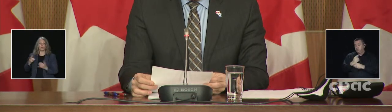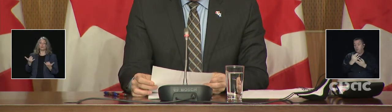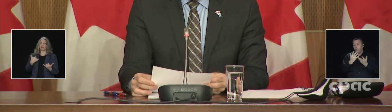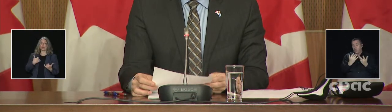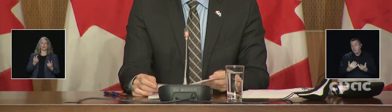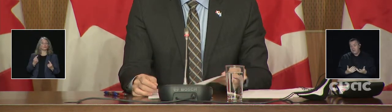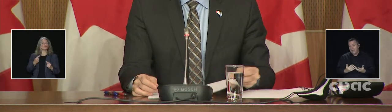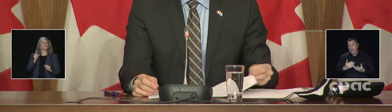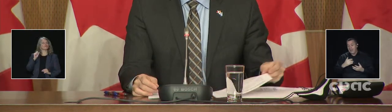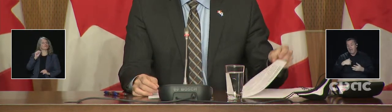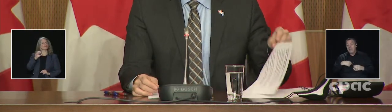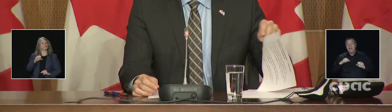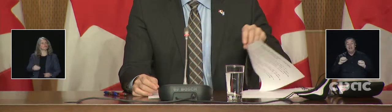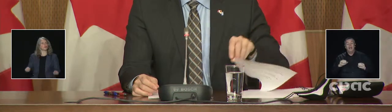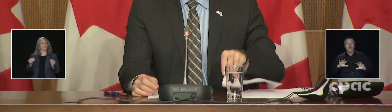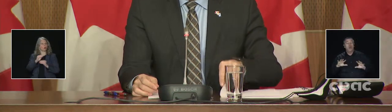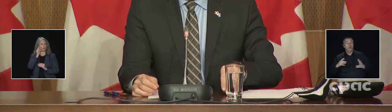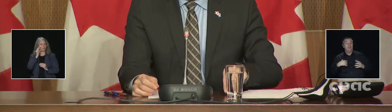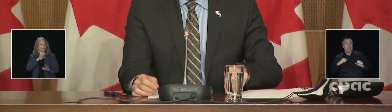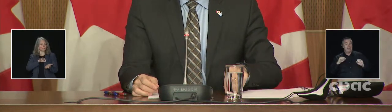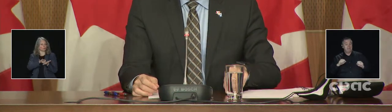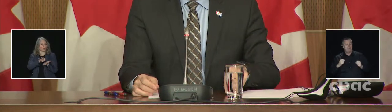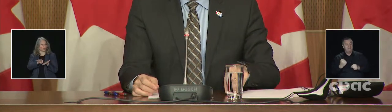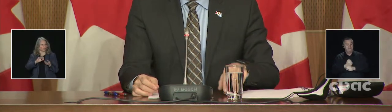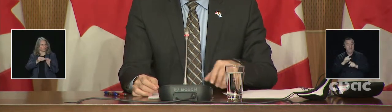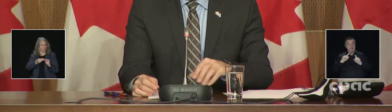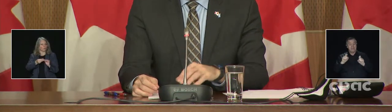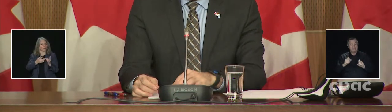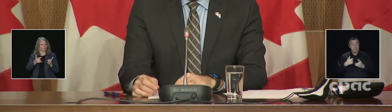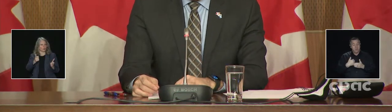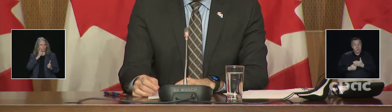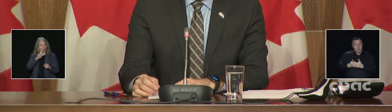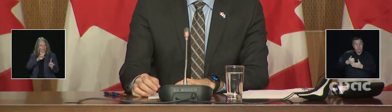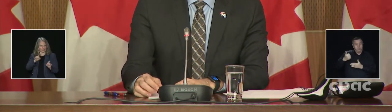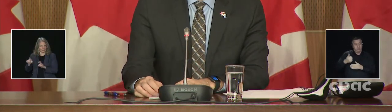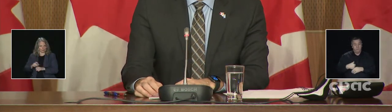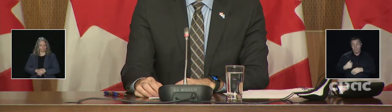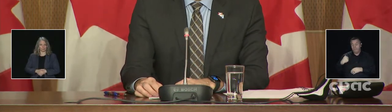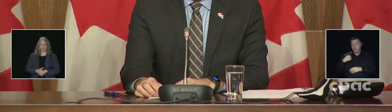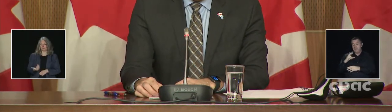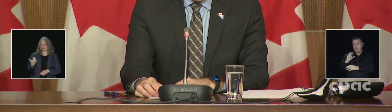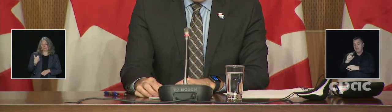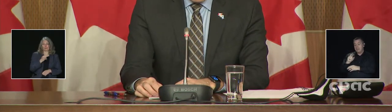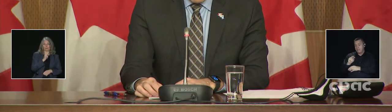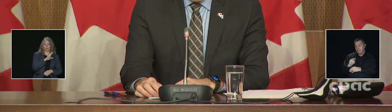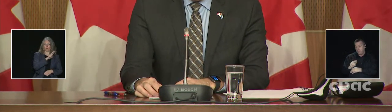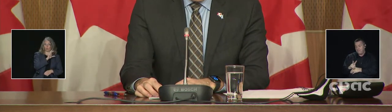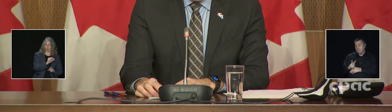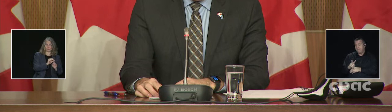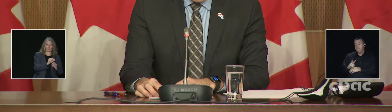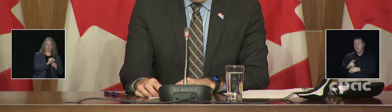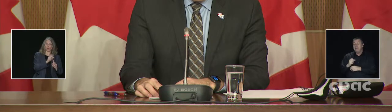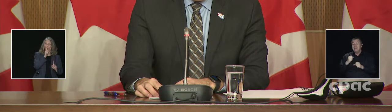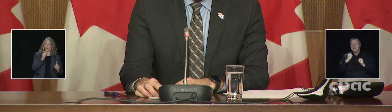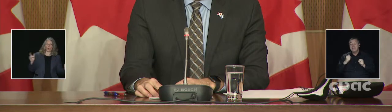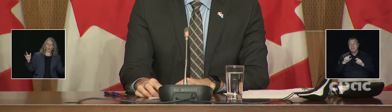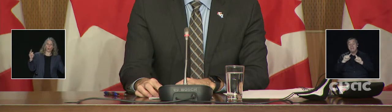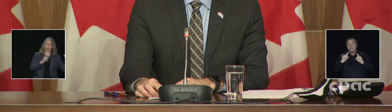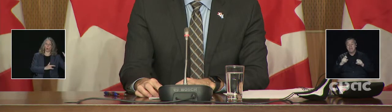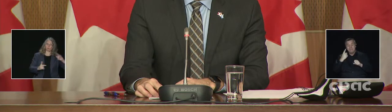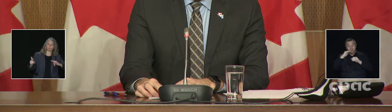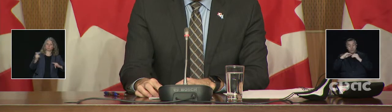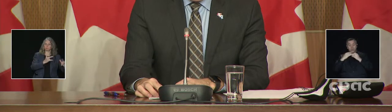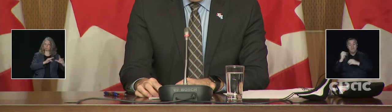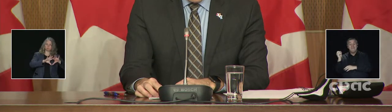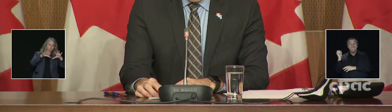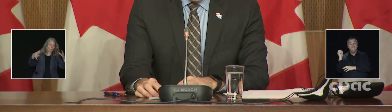increasing testing capacity. On November 30th, our capacity for all air travelers